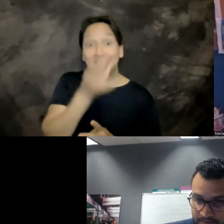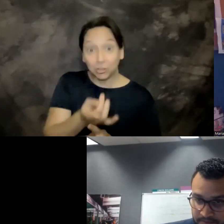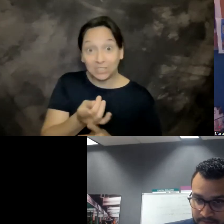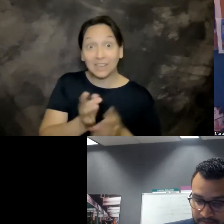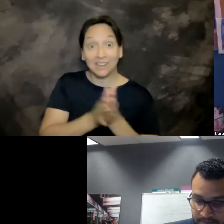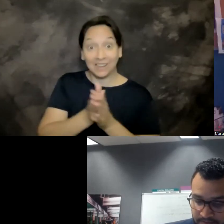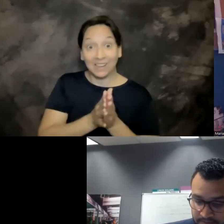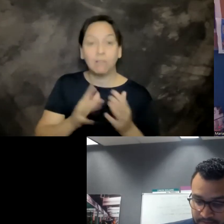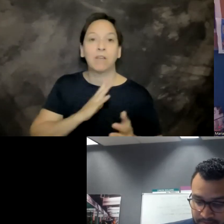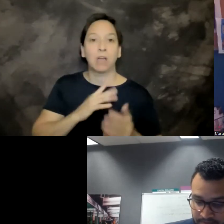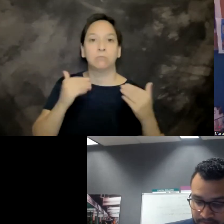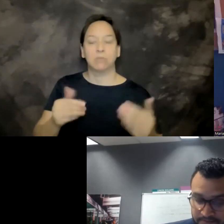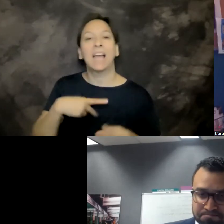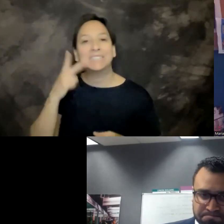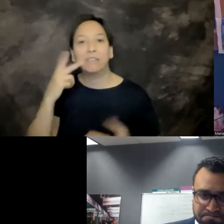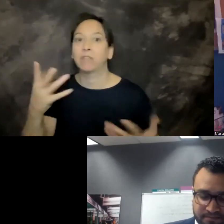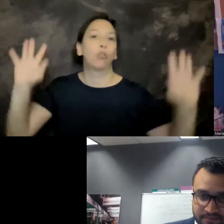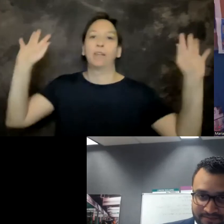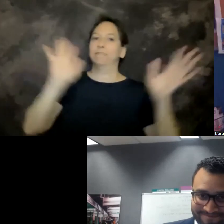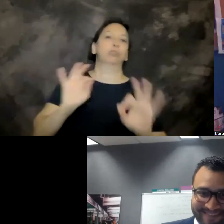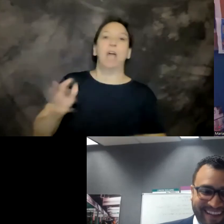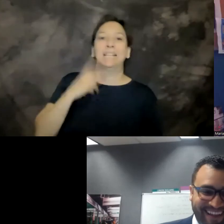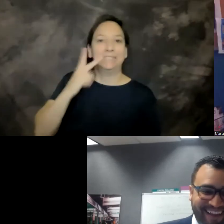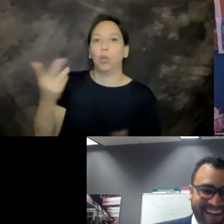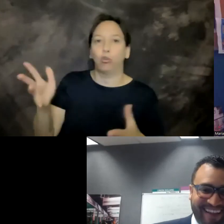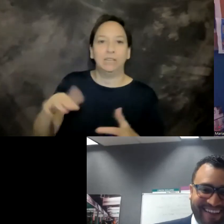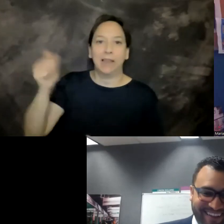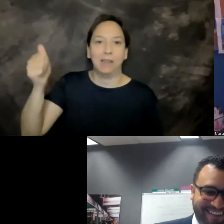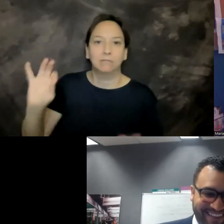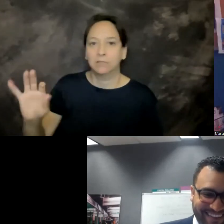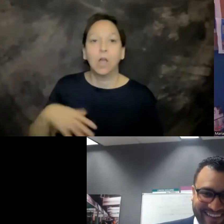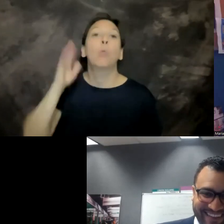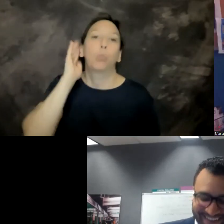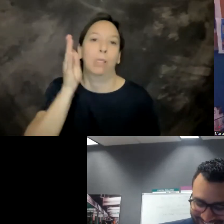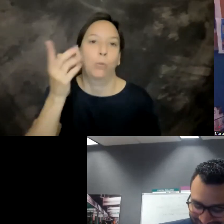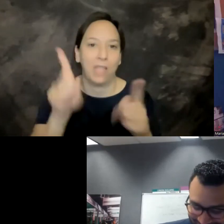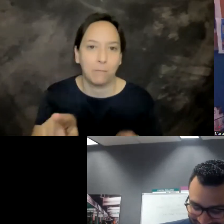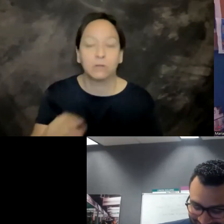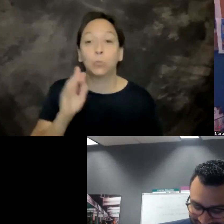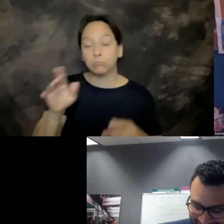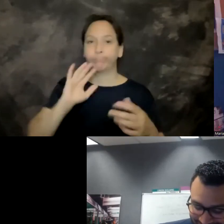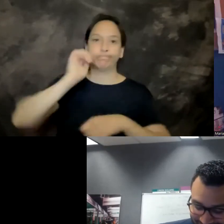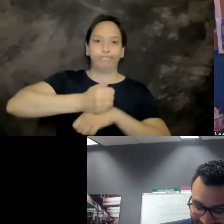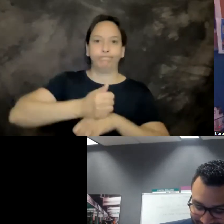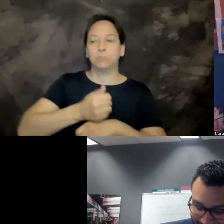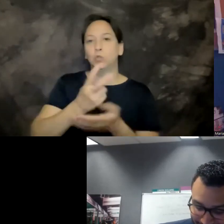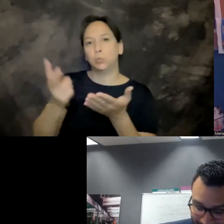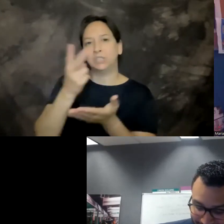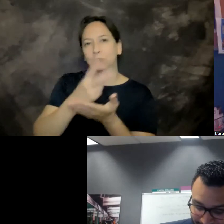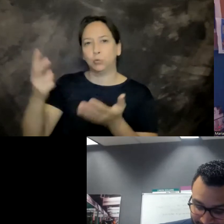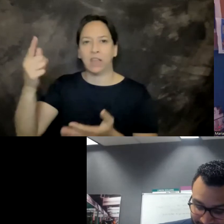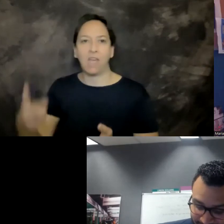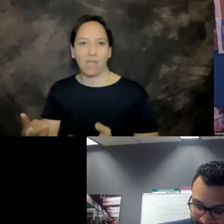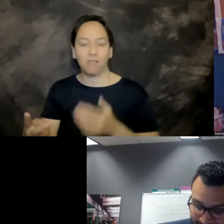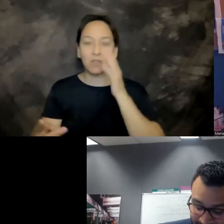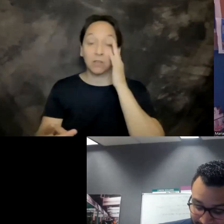now. I see 5, 6 people and me. Okay, we're at 10. We'll make sure to coordinate another one in 2.5 weeks from now, just to make sure that we're